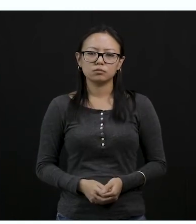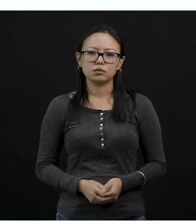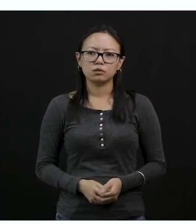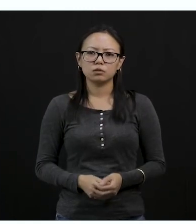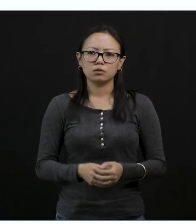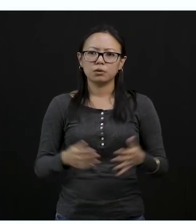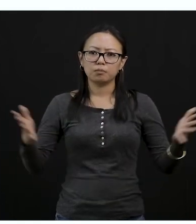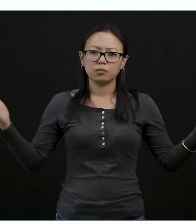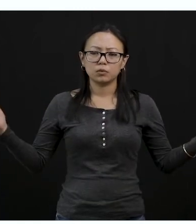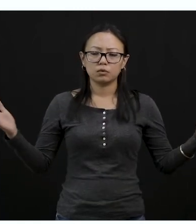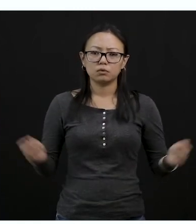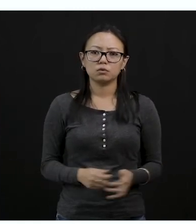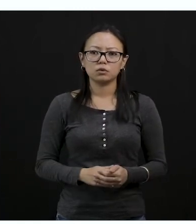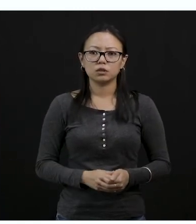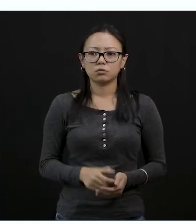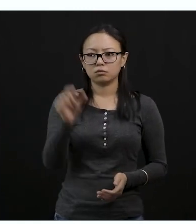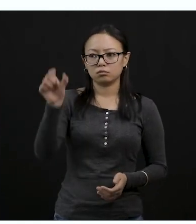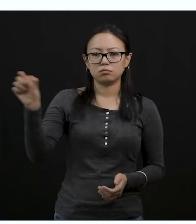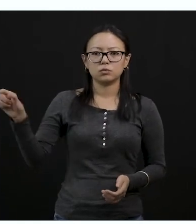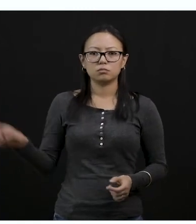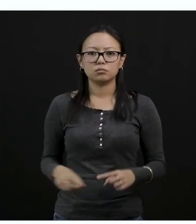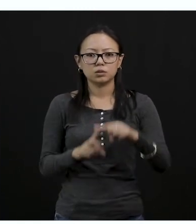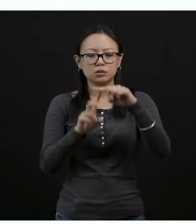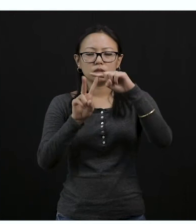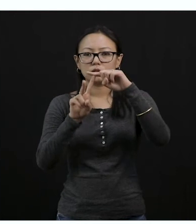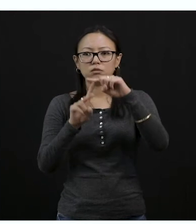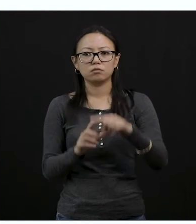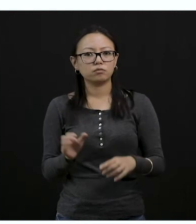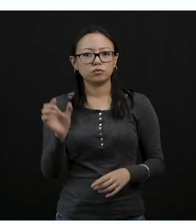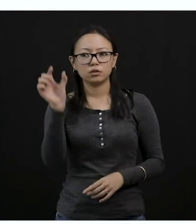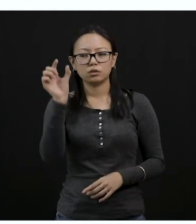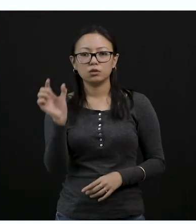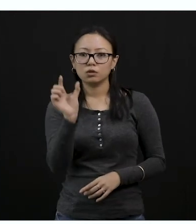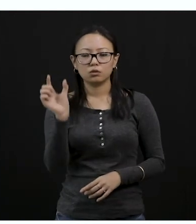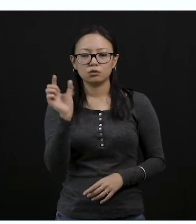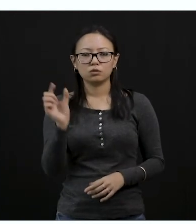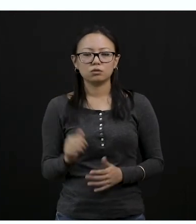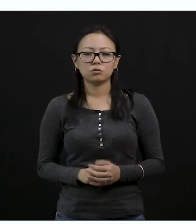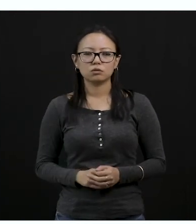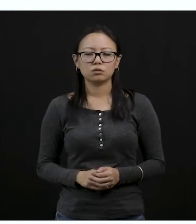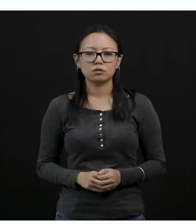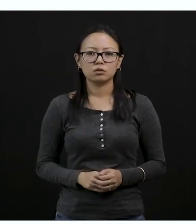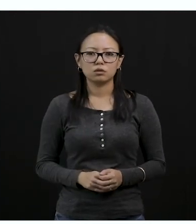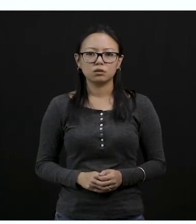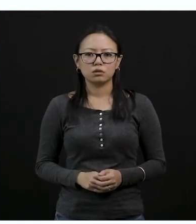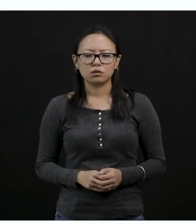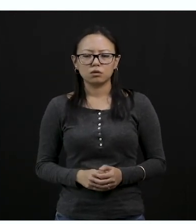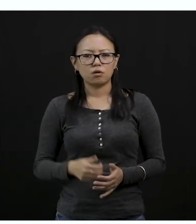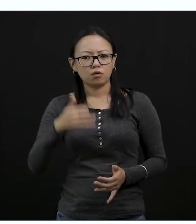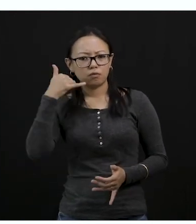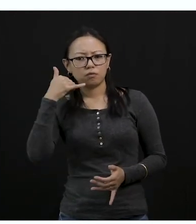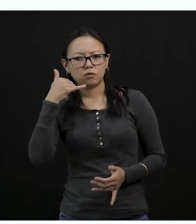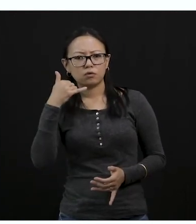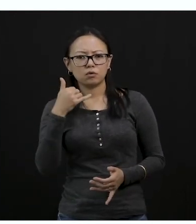people use television to get informations, to get the messages, all right? Because in telephone, you